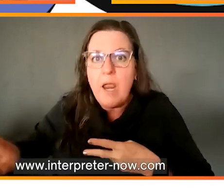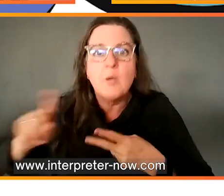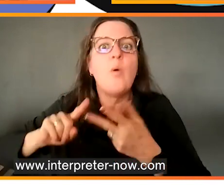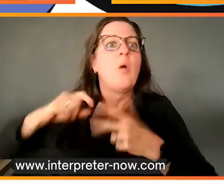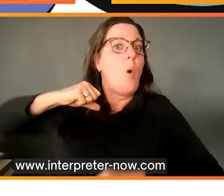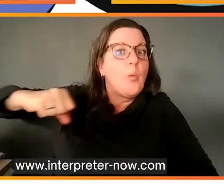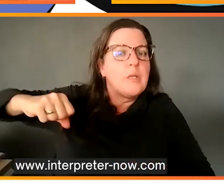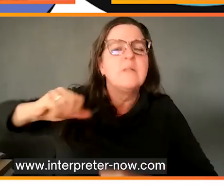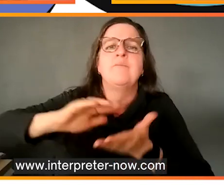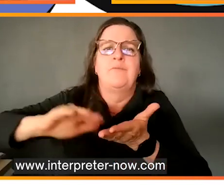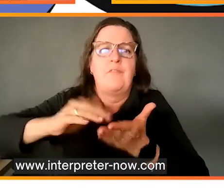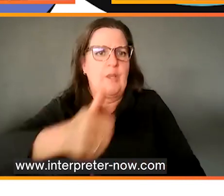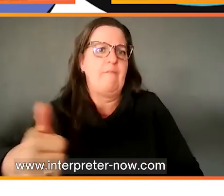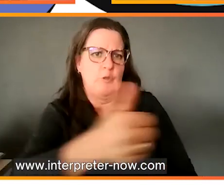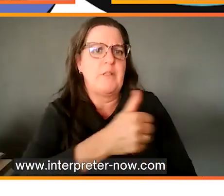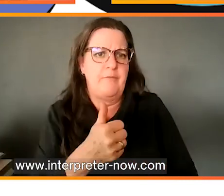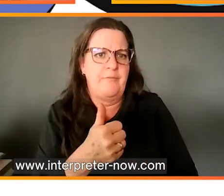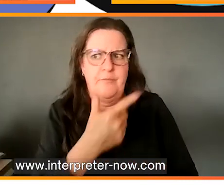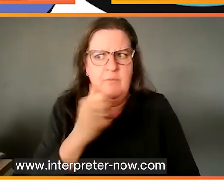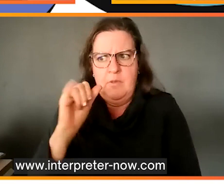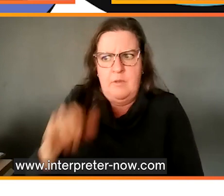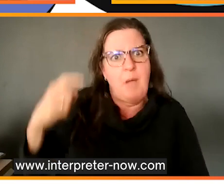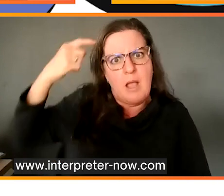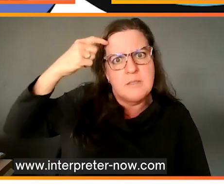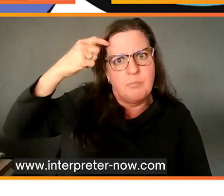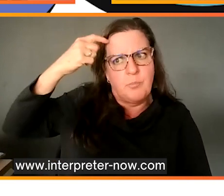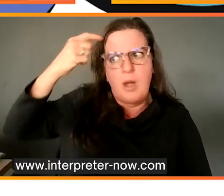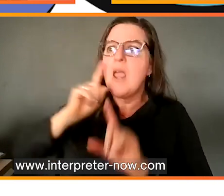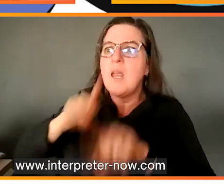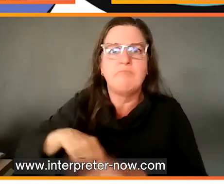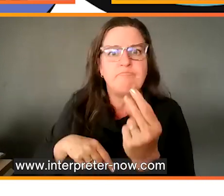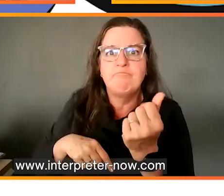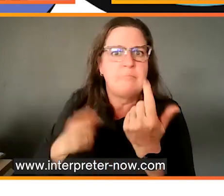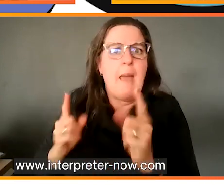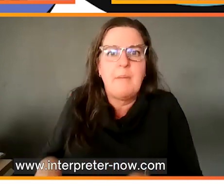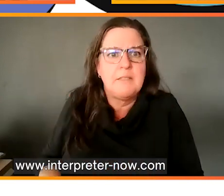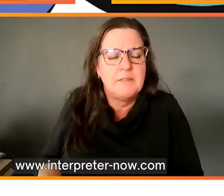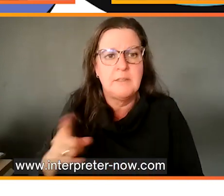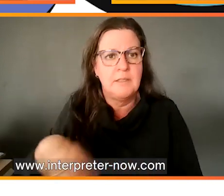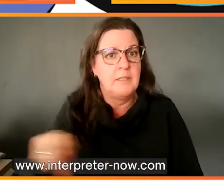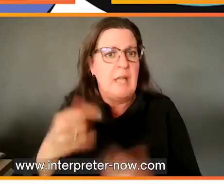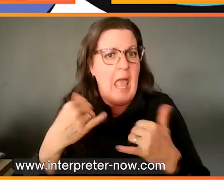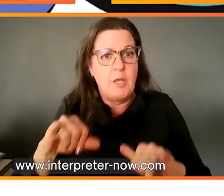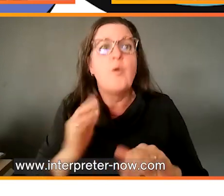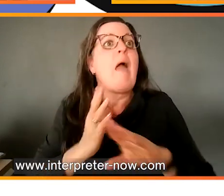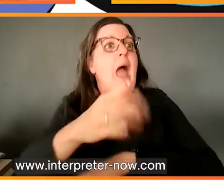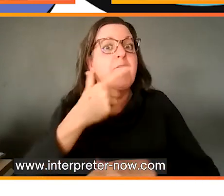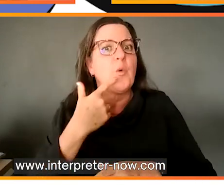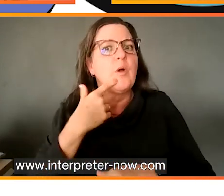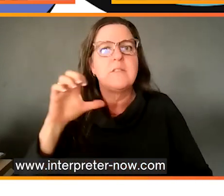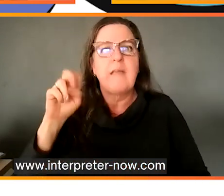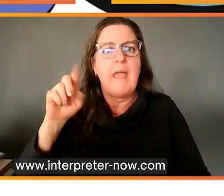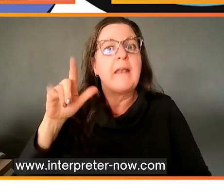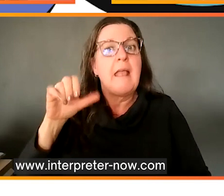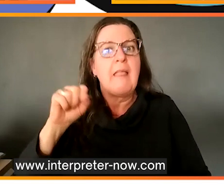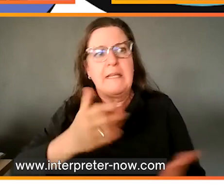ignoring, if you are resisting, to forgive yourself for that, because there is that brain response that's happening, and you can still enlist